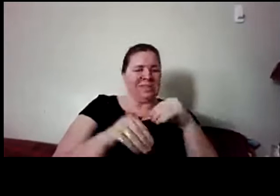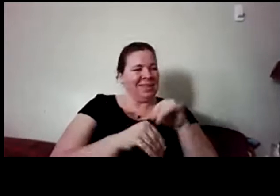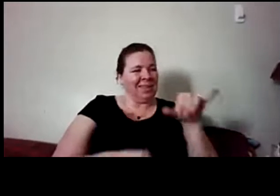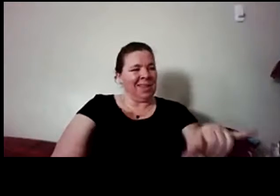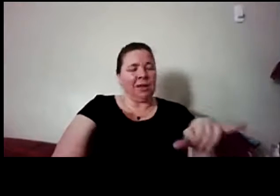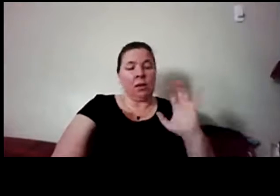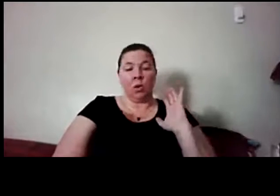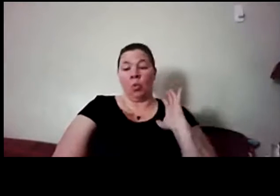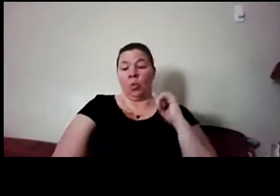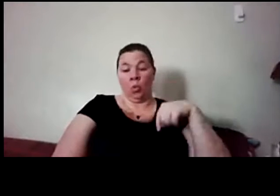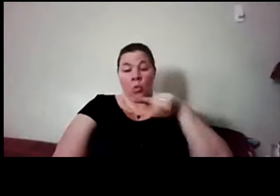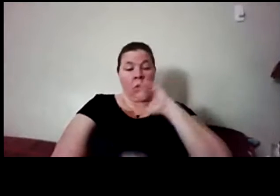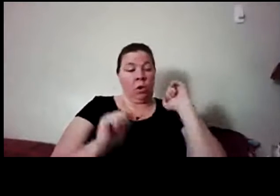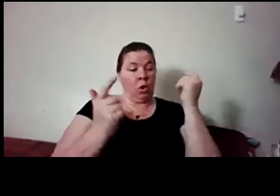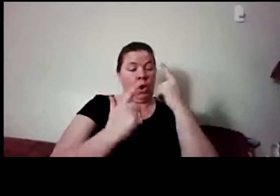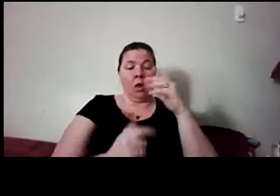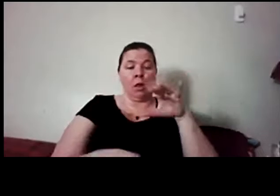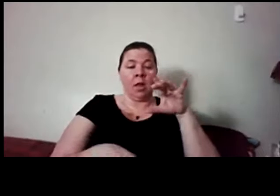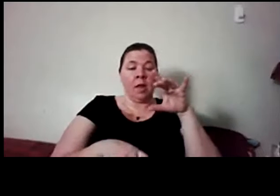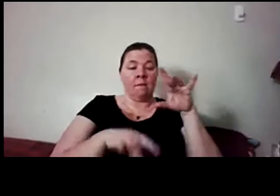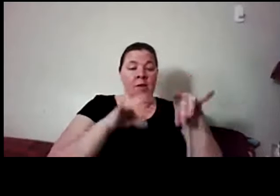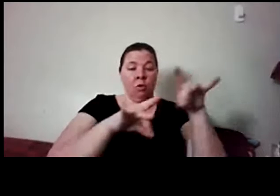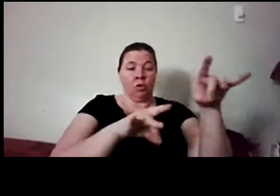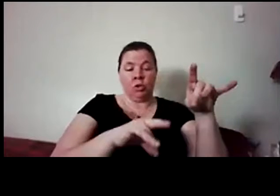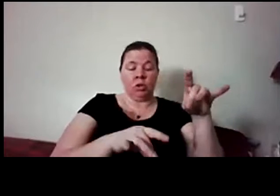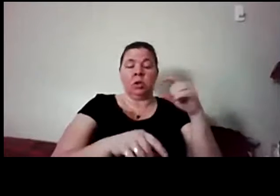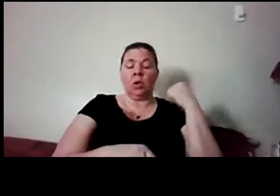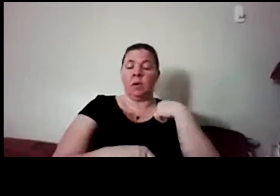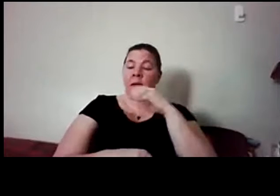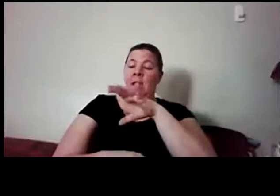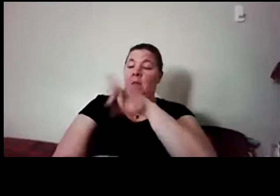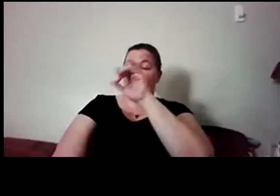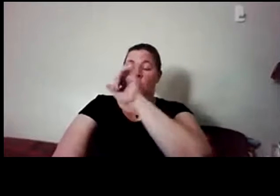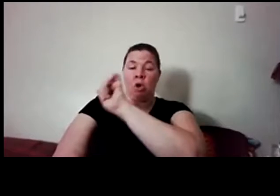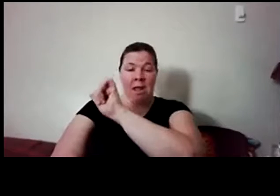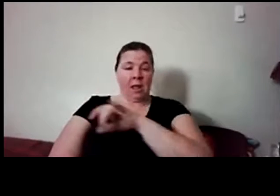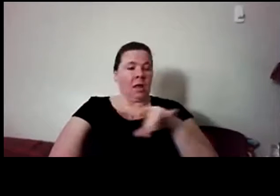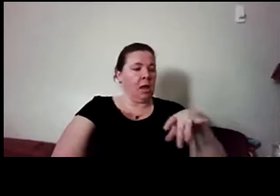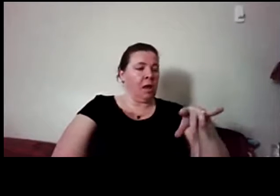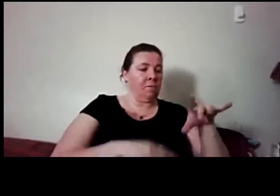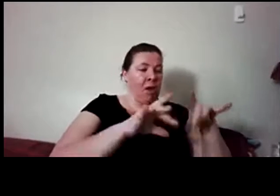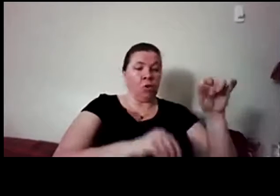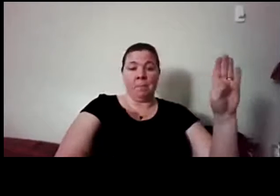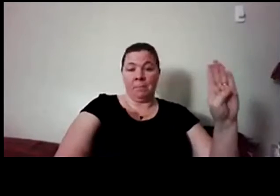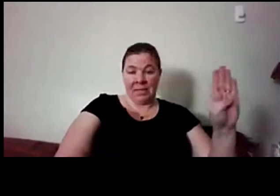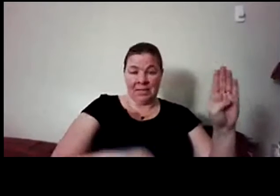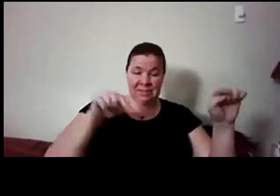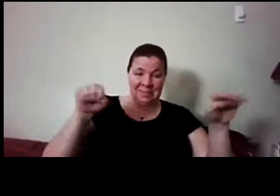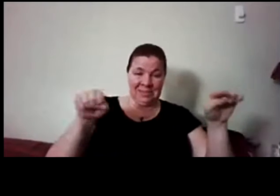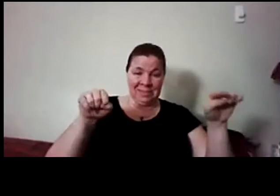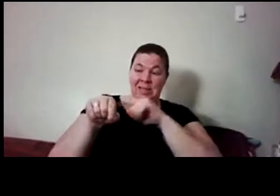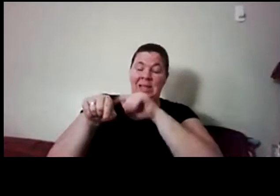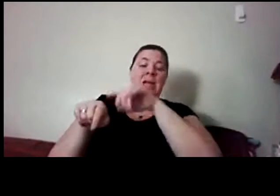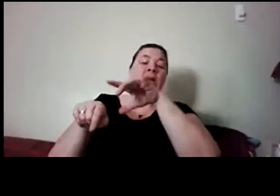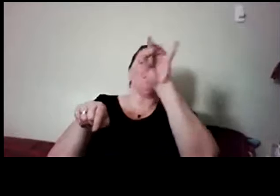are all founders. So let's say there's a founder A and a founder B. Founder A finds out about the